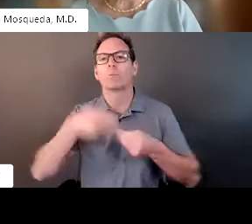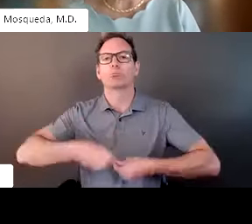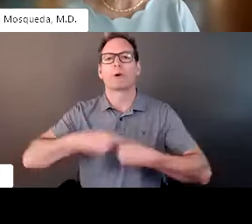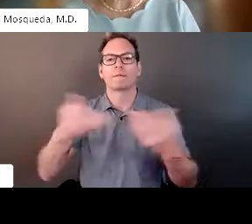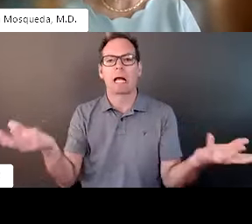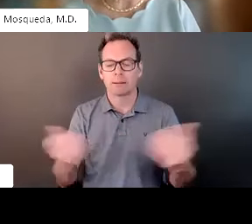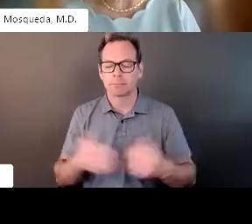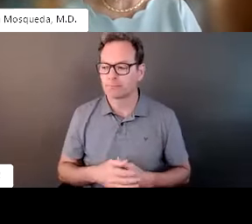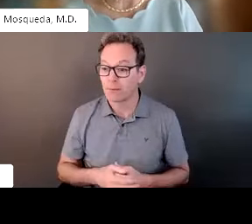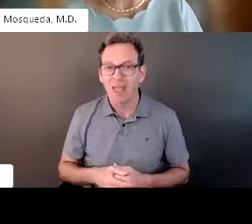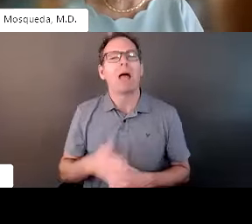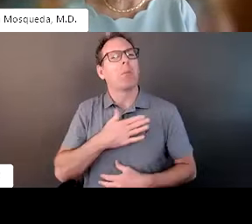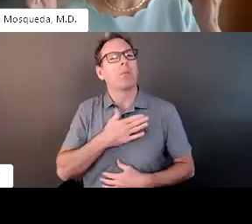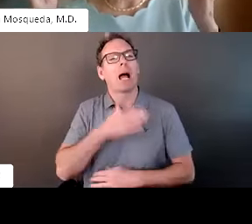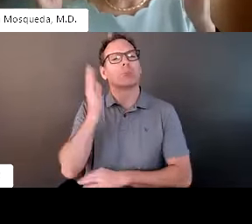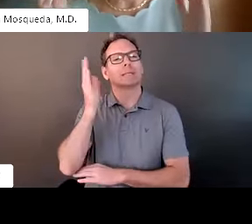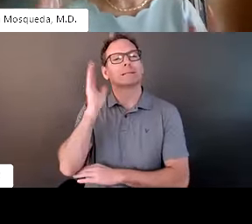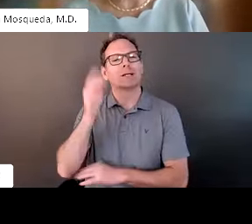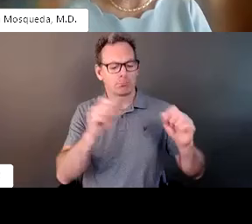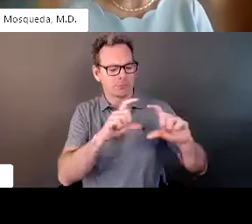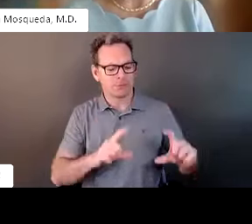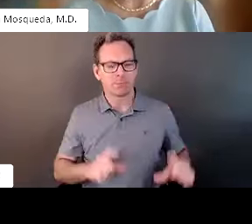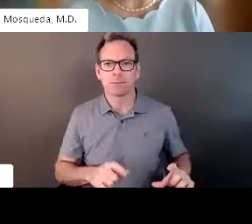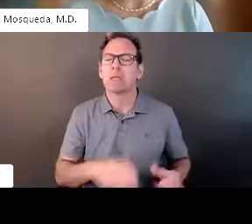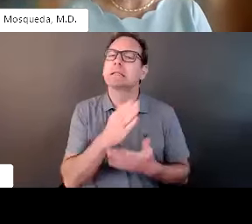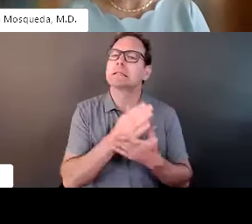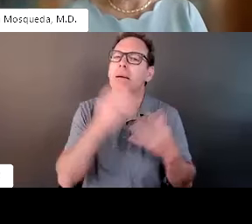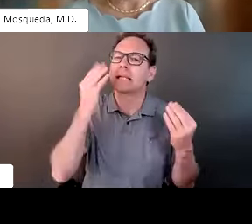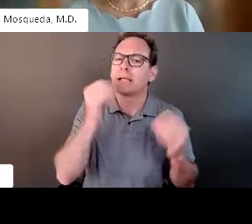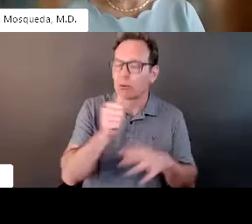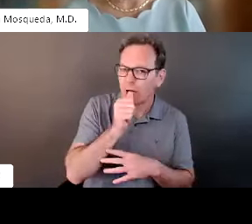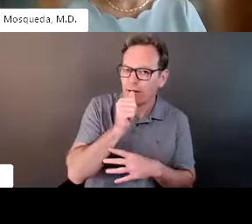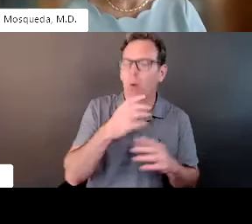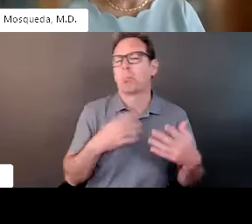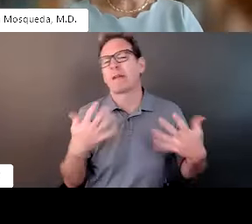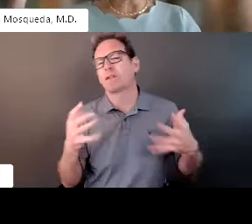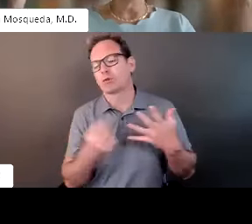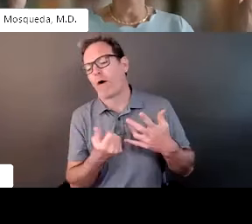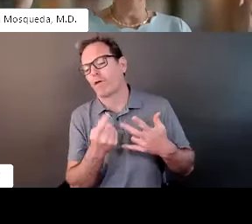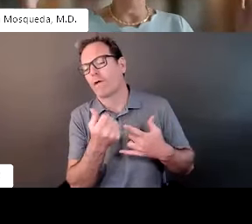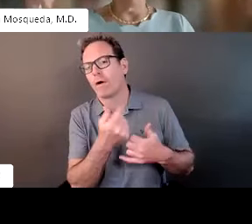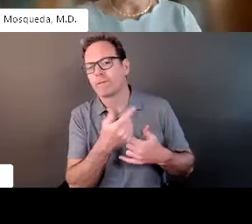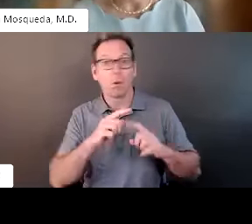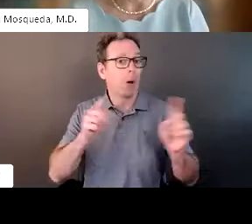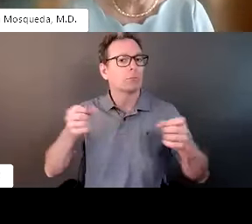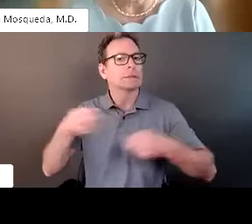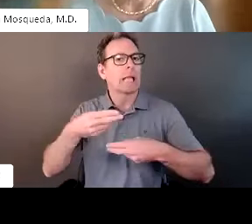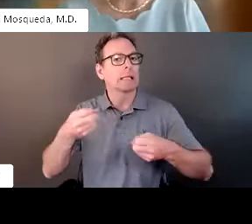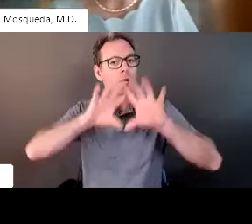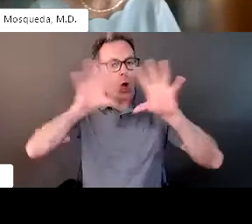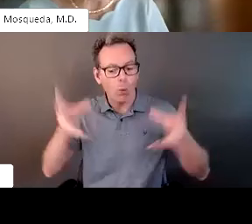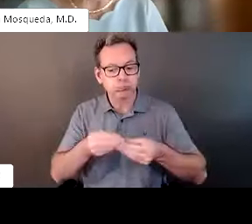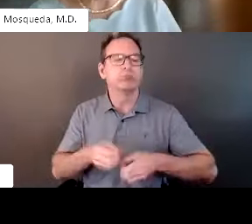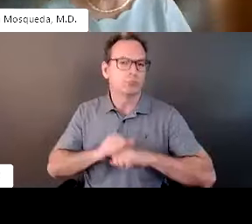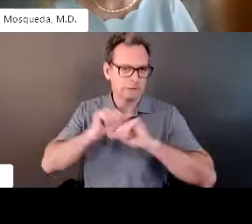that I've taken off, but otherwise, all of the core material will be available to you, and I will be available to you. As